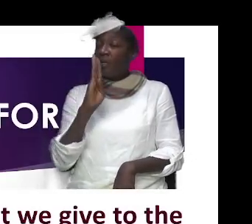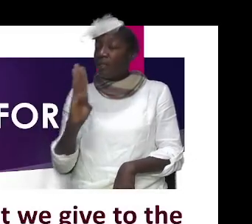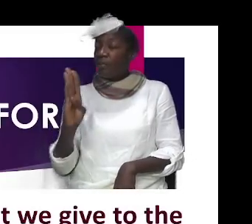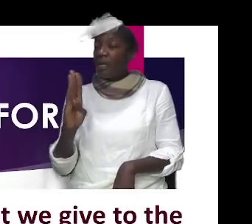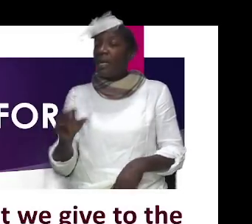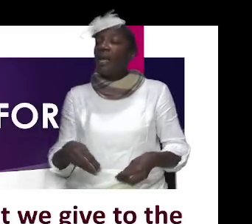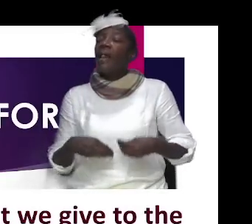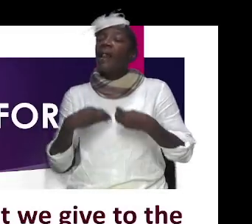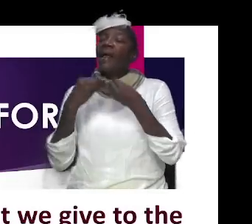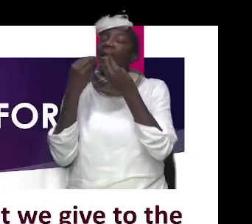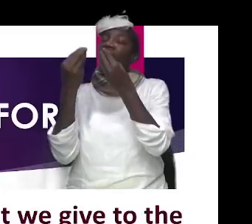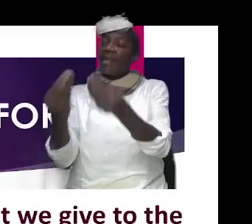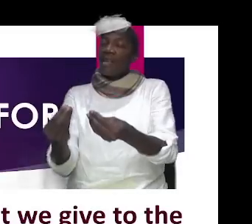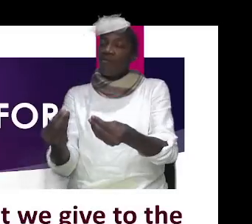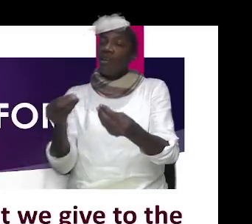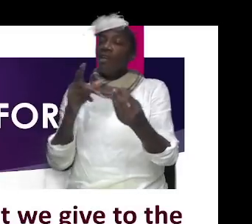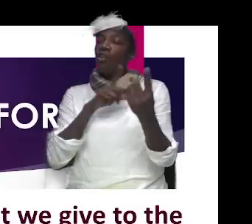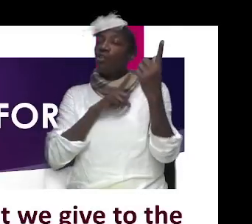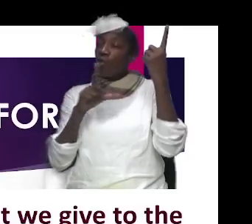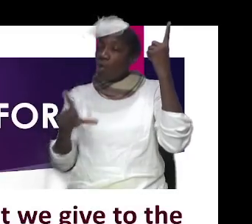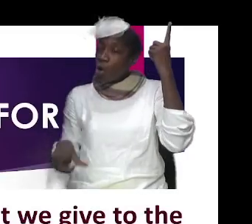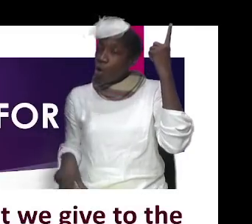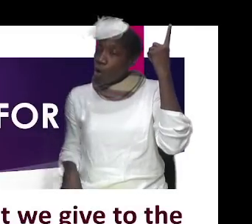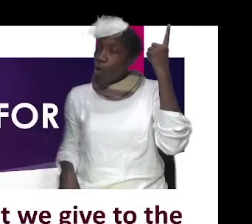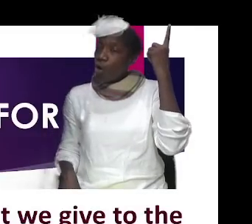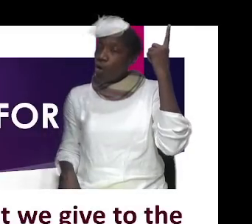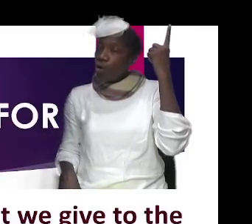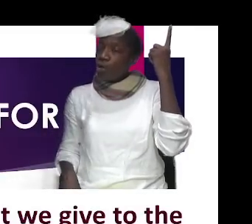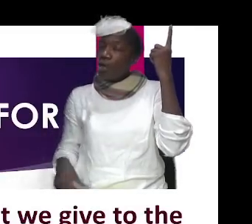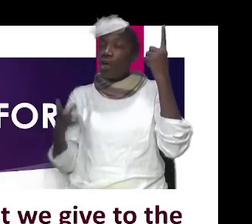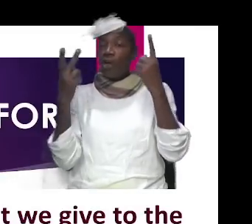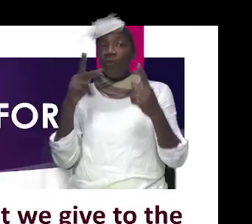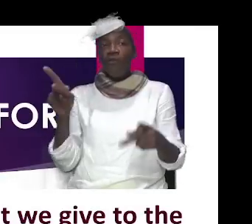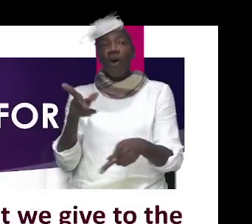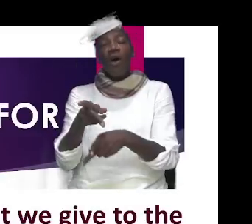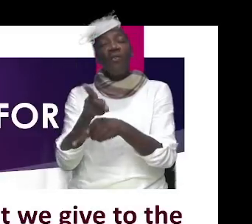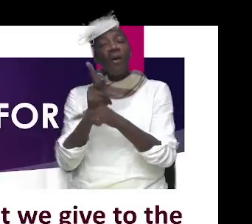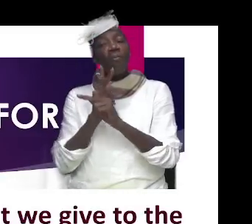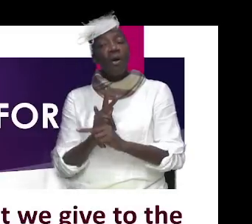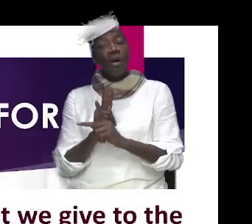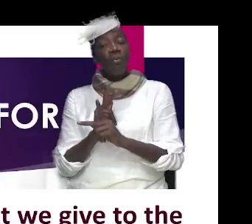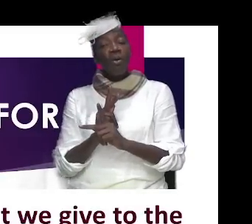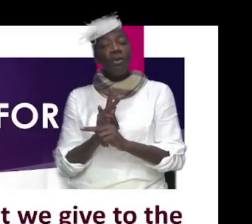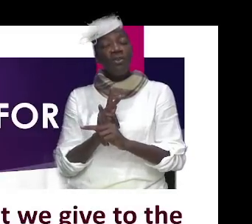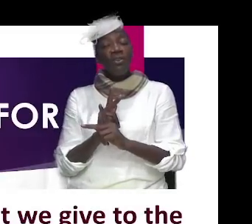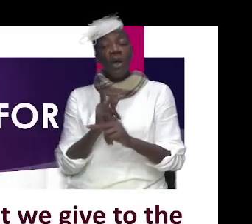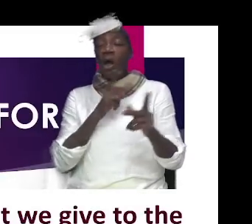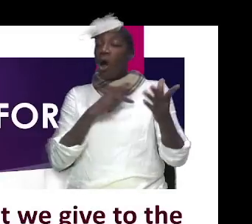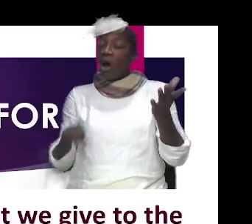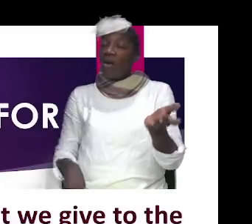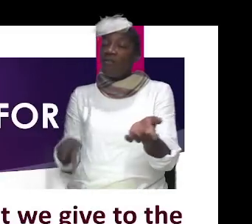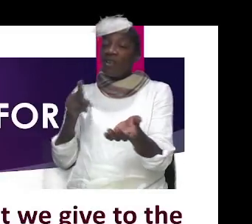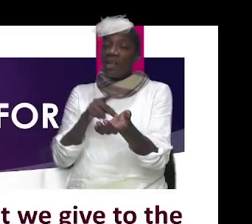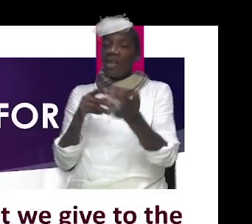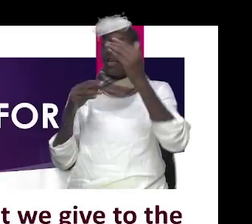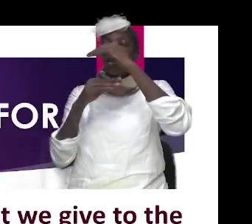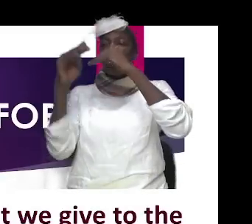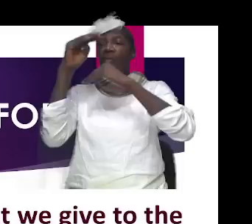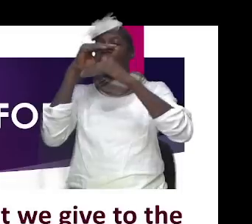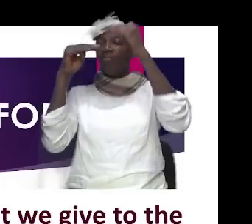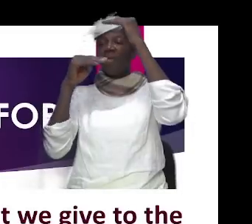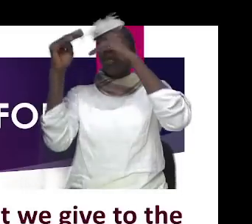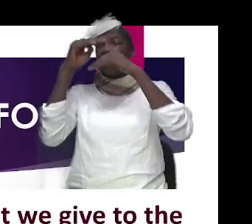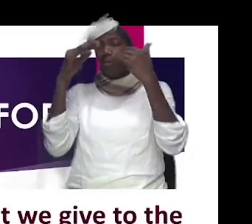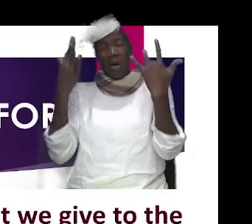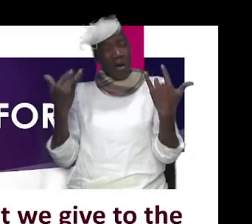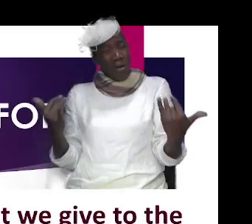am giving to the Lord. I am giving it for the purpose of kingdom building. How is that going to assist